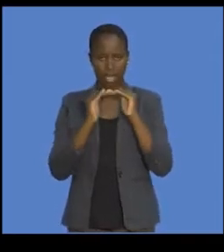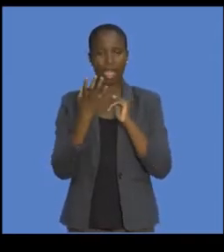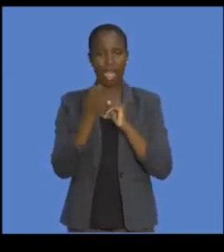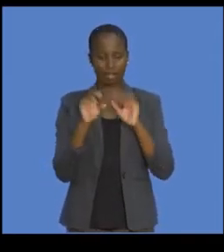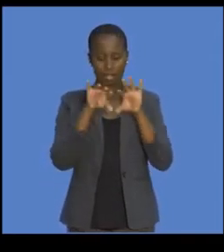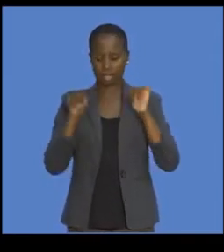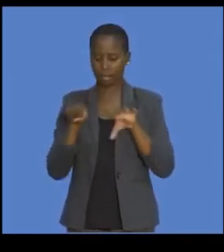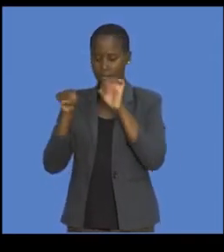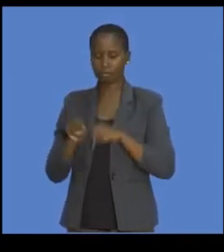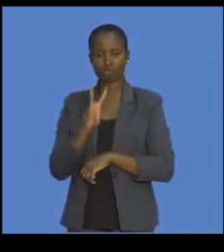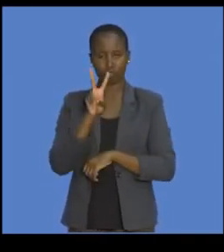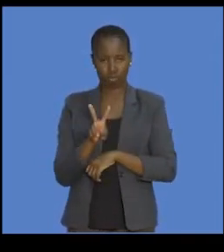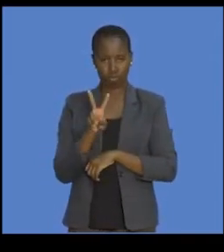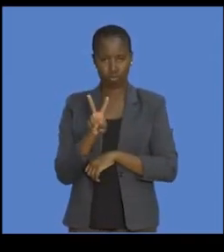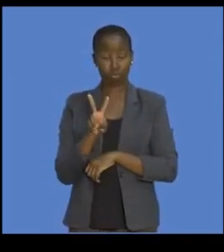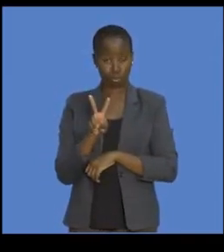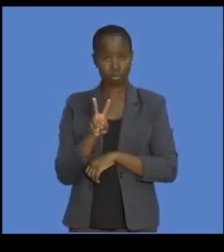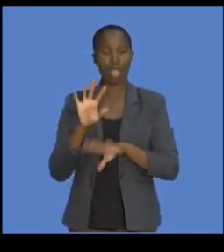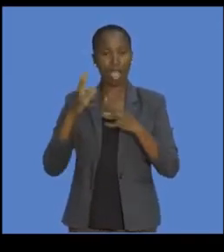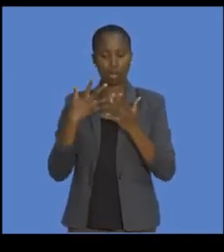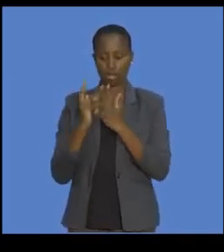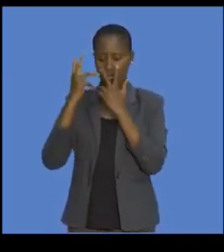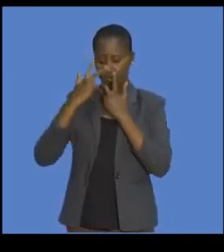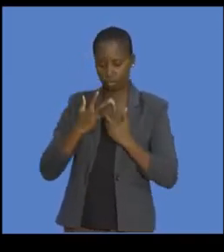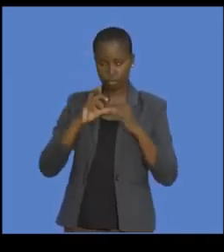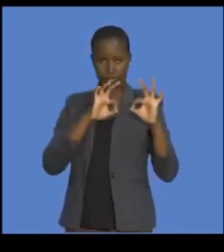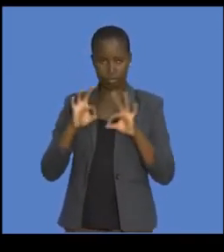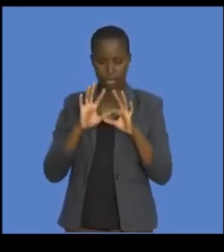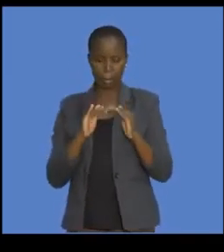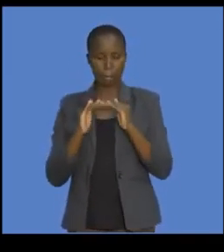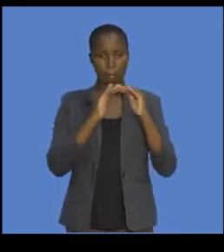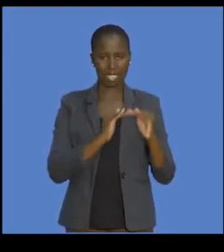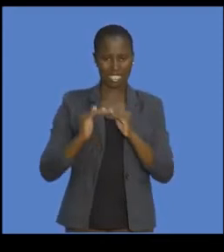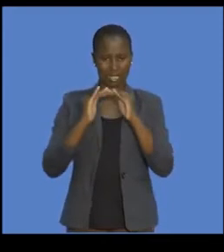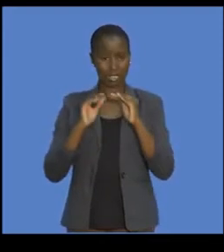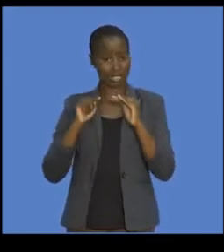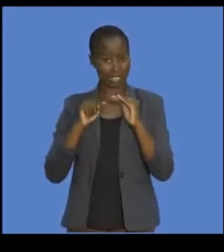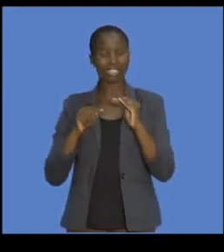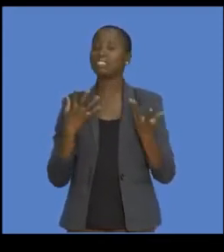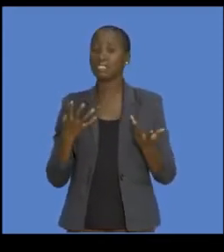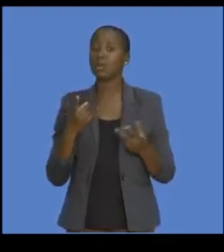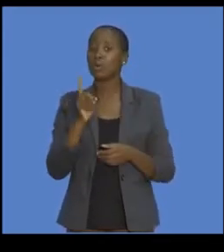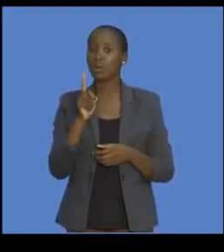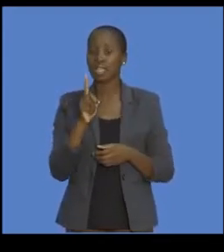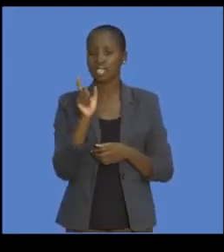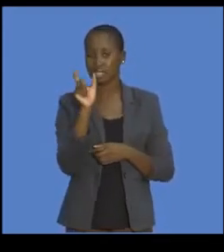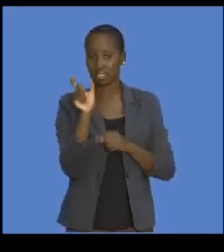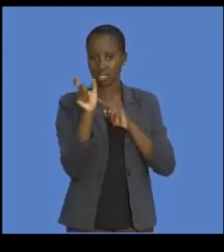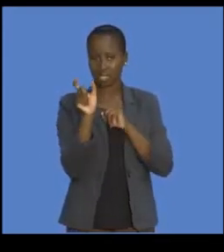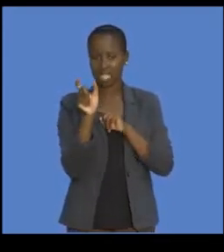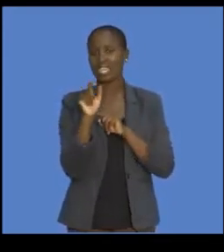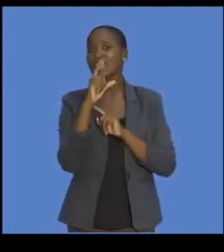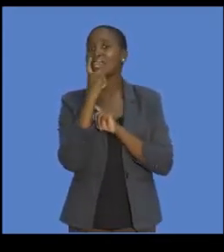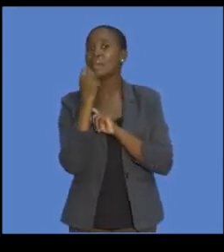that bring about coordination and balance. And remember that coordination and balance is the term where we refer to